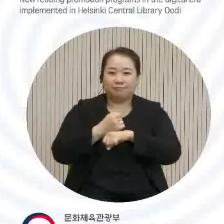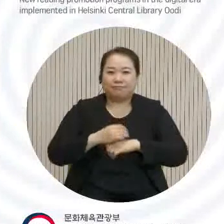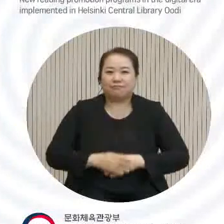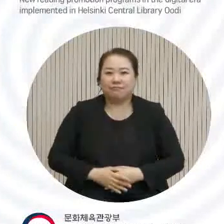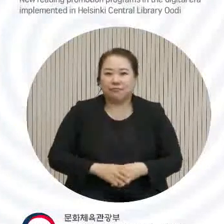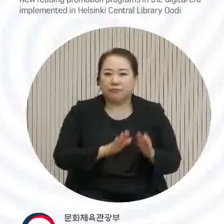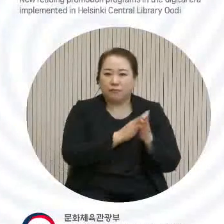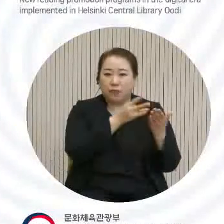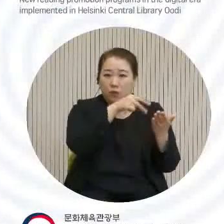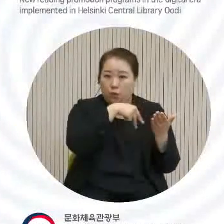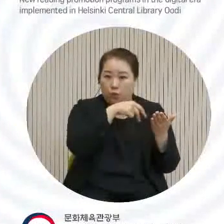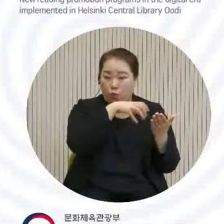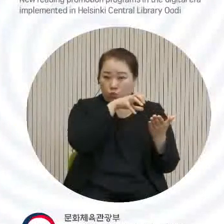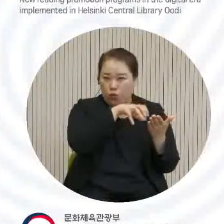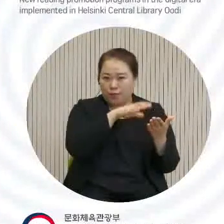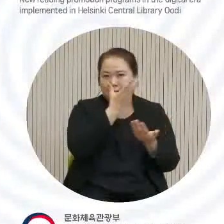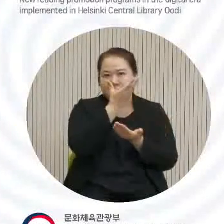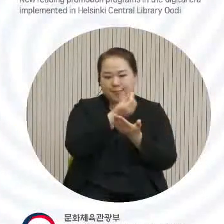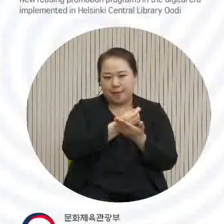Procreate applications.